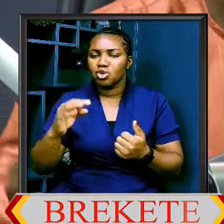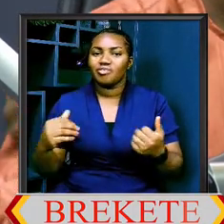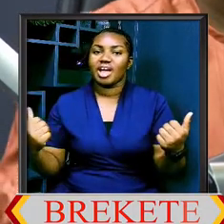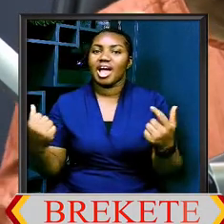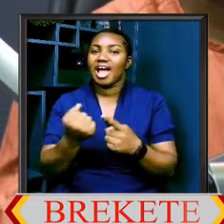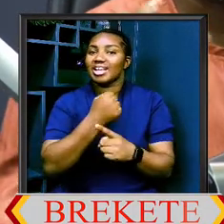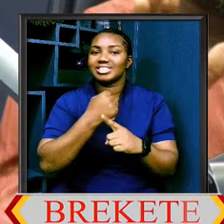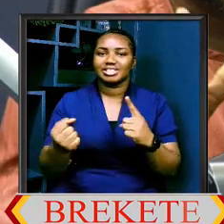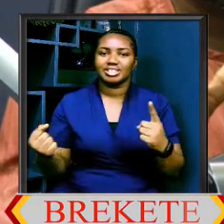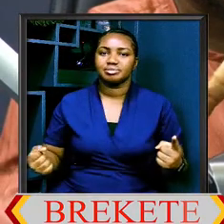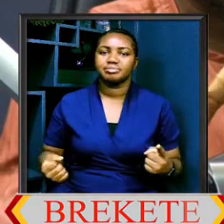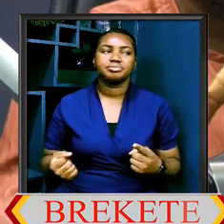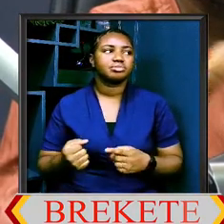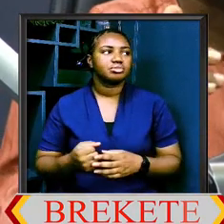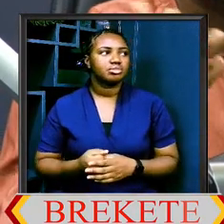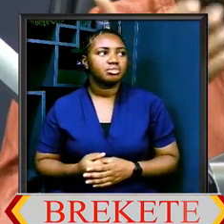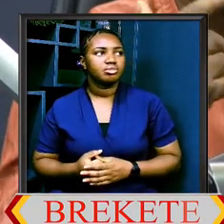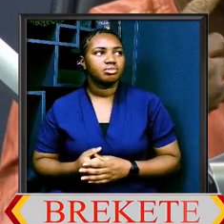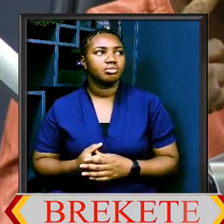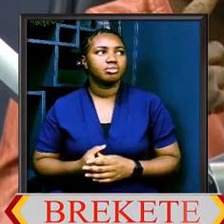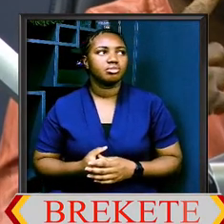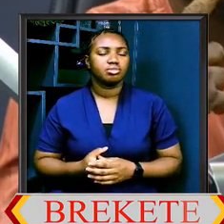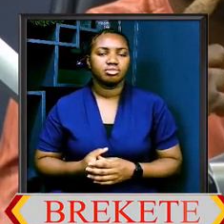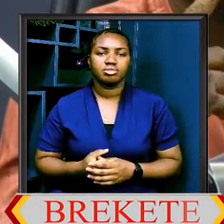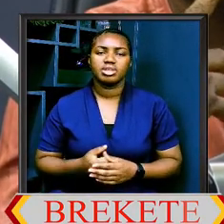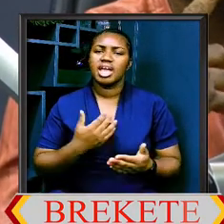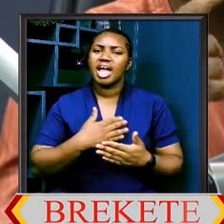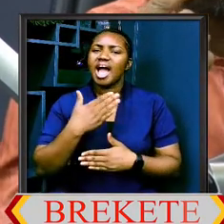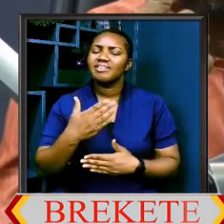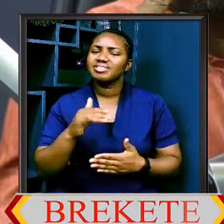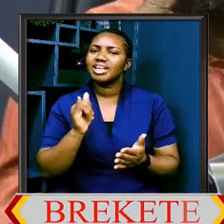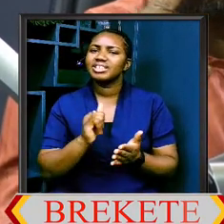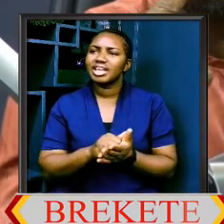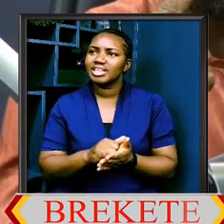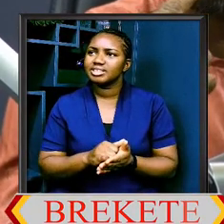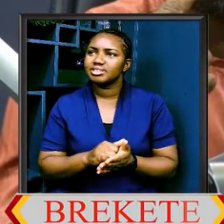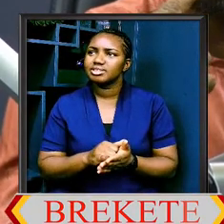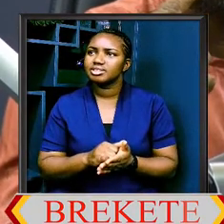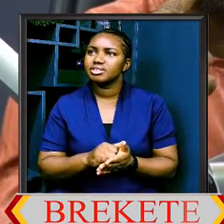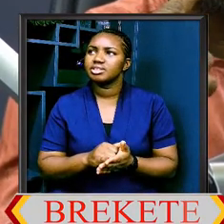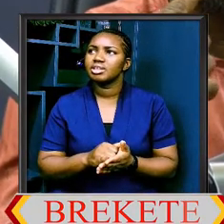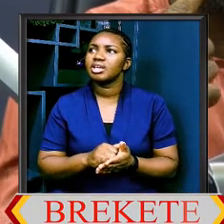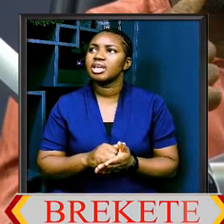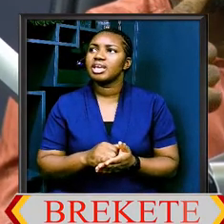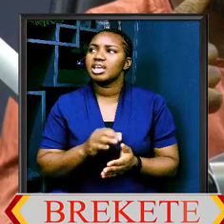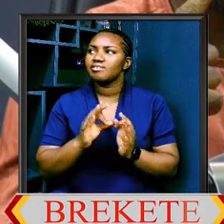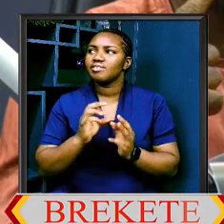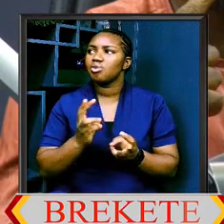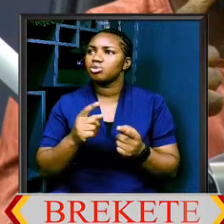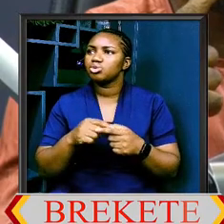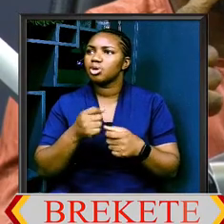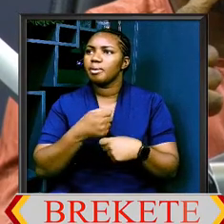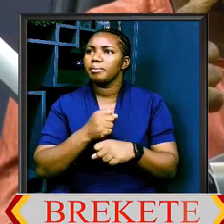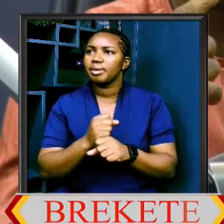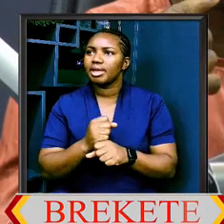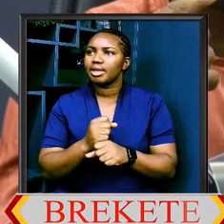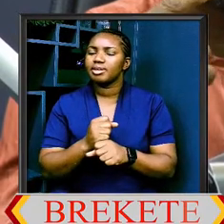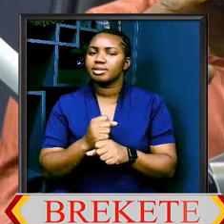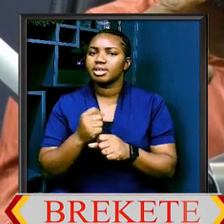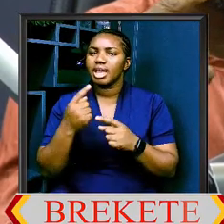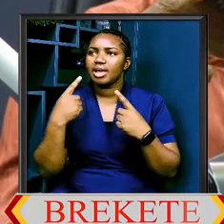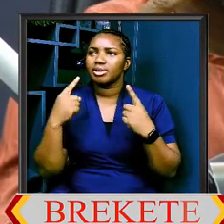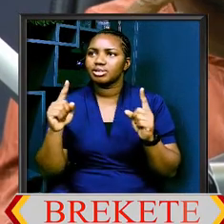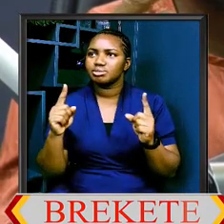So, okay. We don't hear you now. Yes, sir. Continue. So, after that endorsement, if I want to make a comment, I think I'll be rubbish there because there are police with